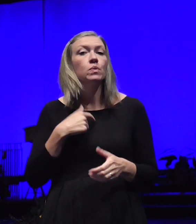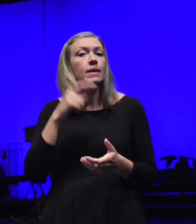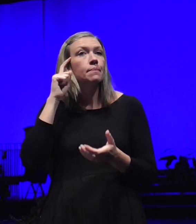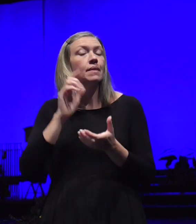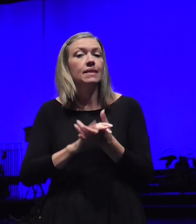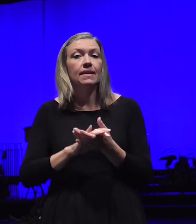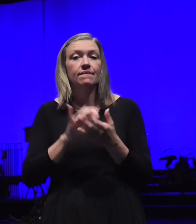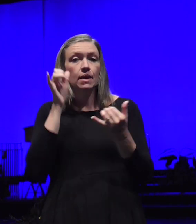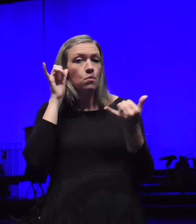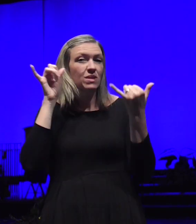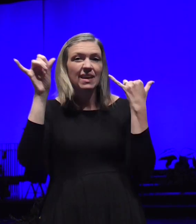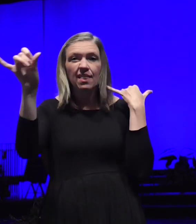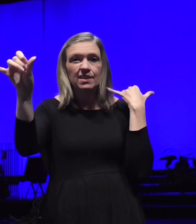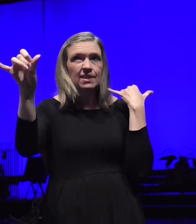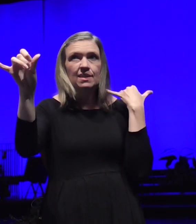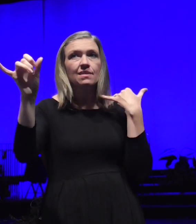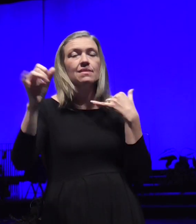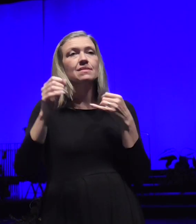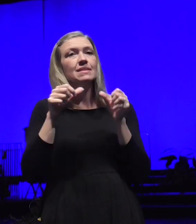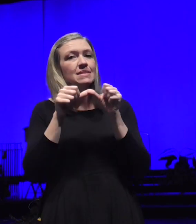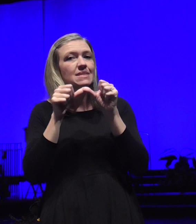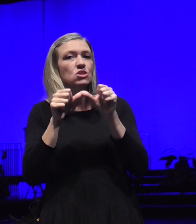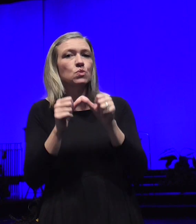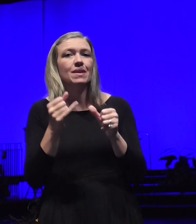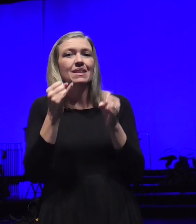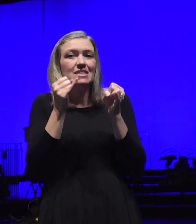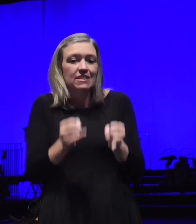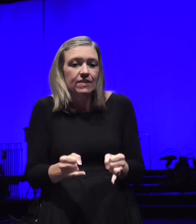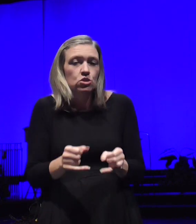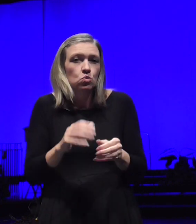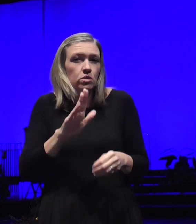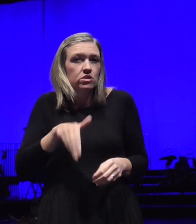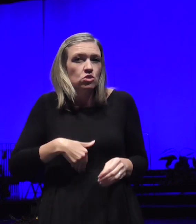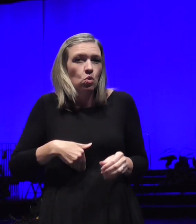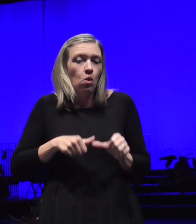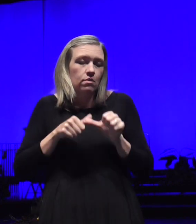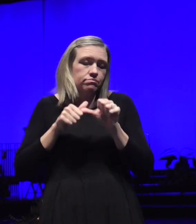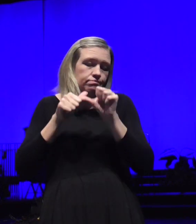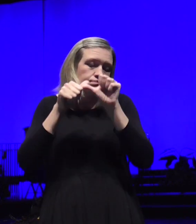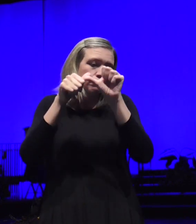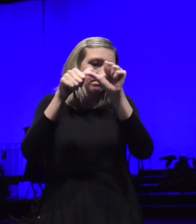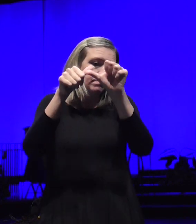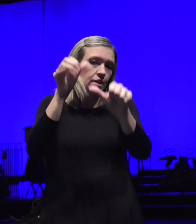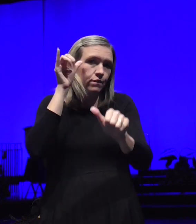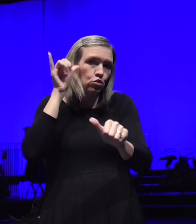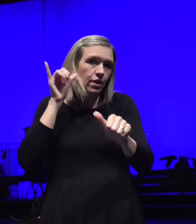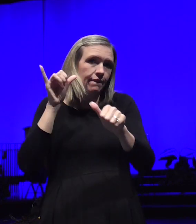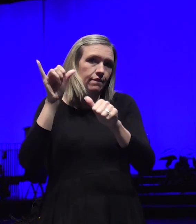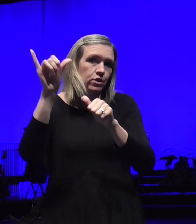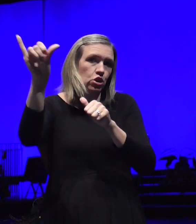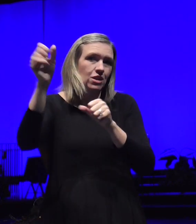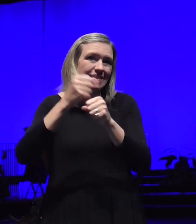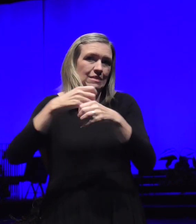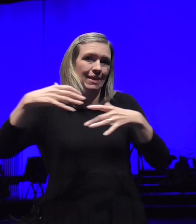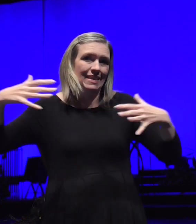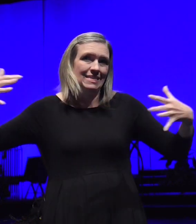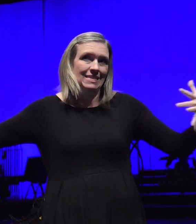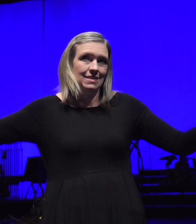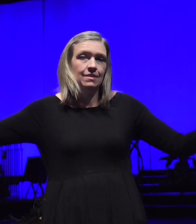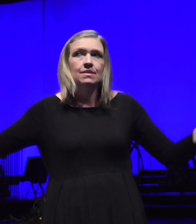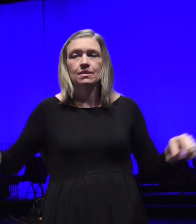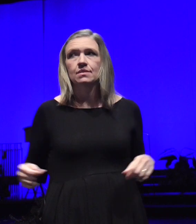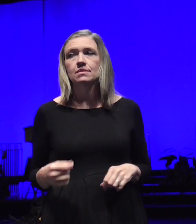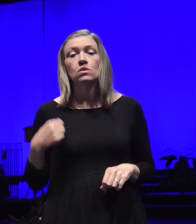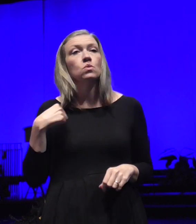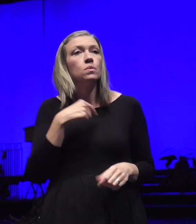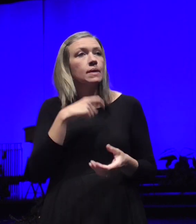immortality and the continuing of the individual soul forever and forever expanding. And